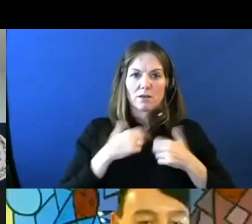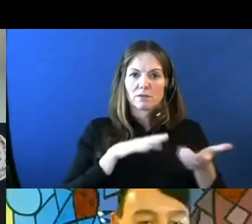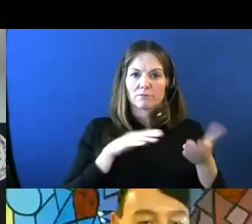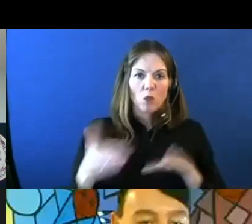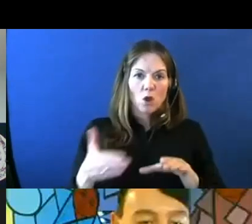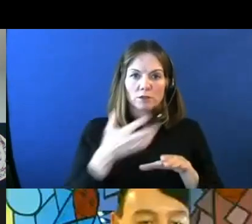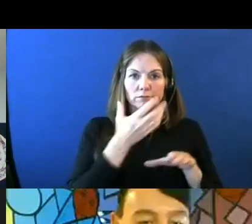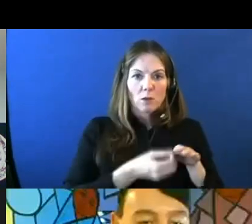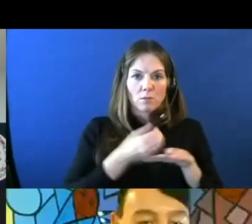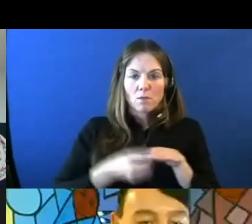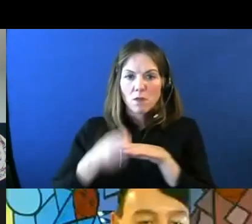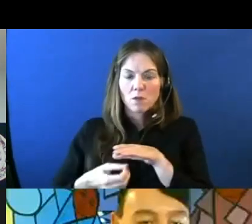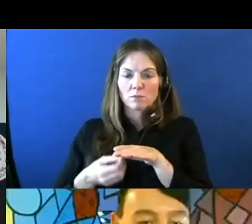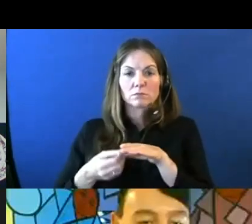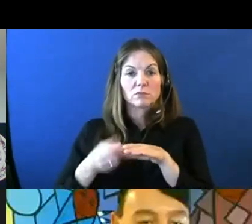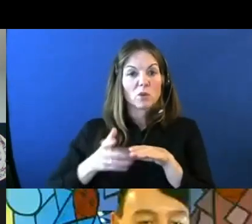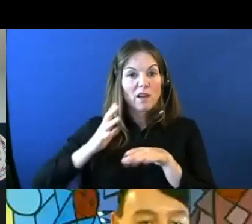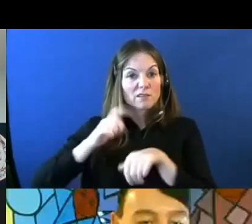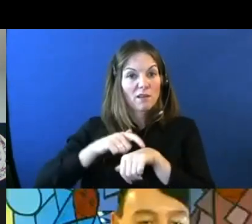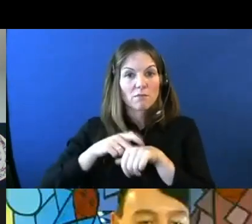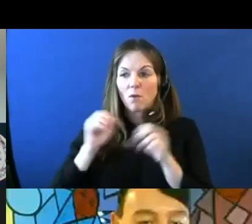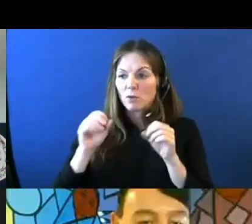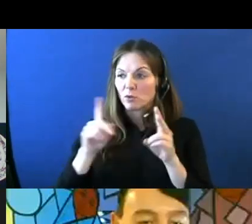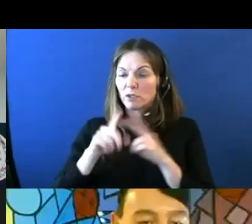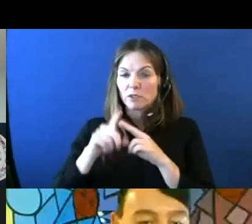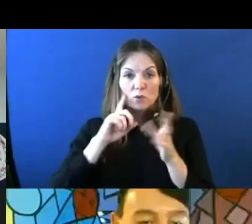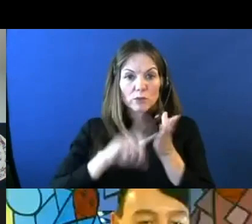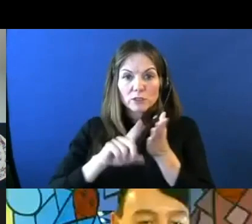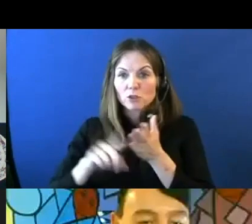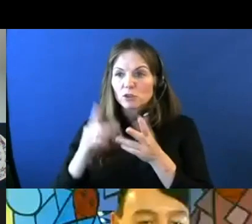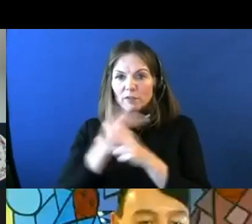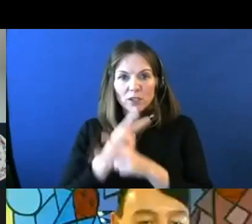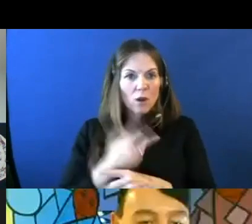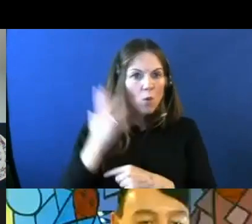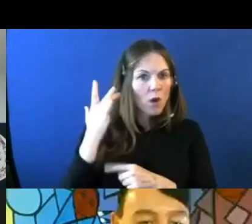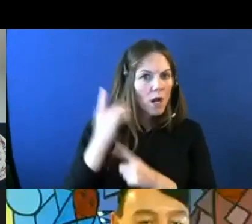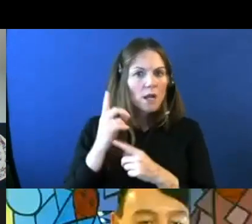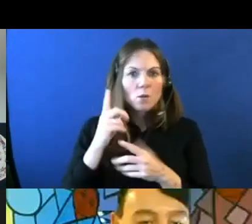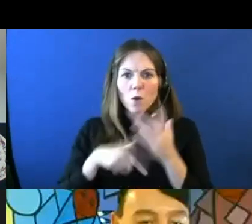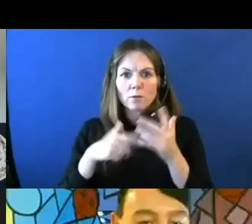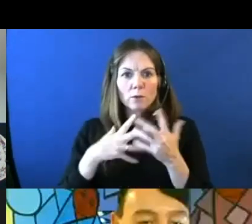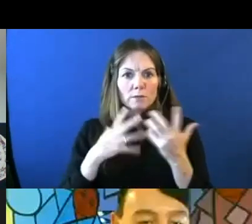opportunity like we have now to really learn what works best for this population.